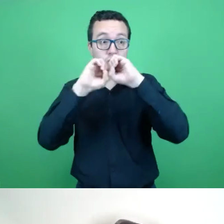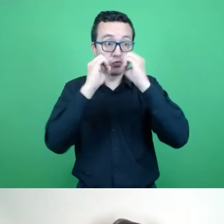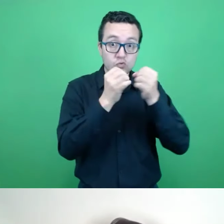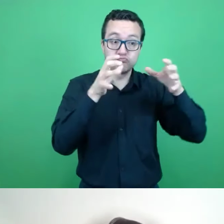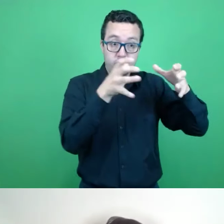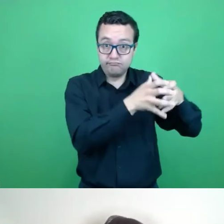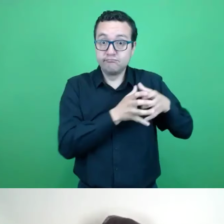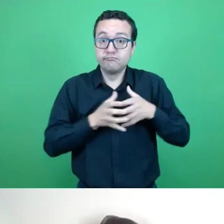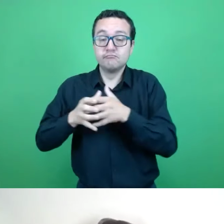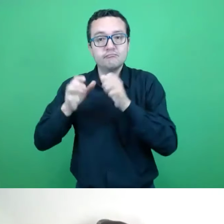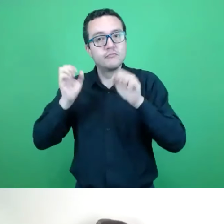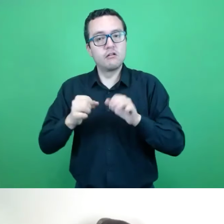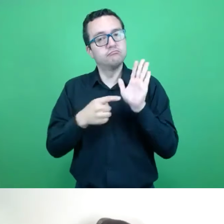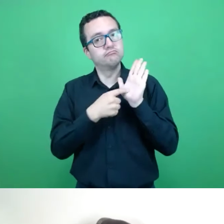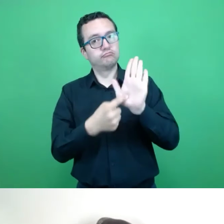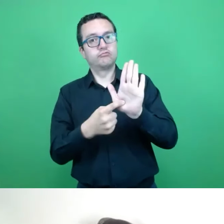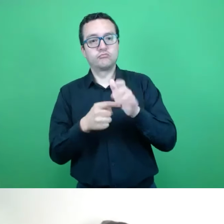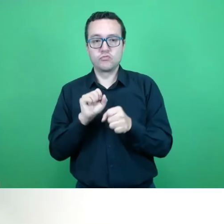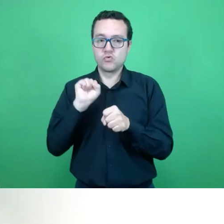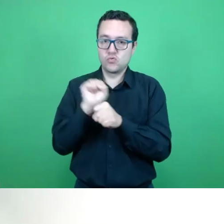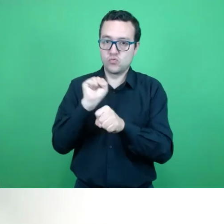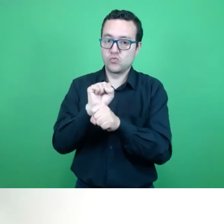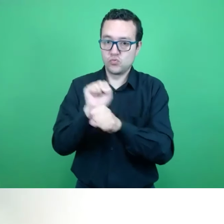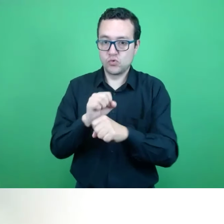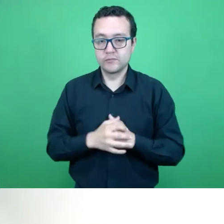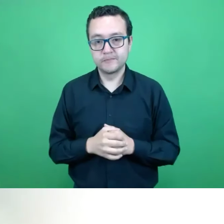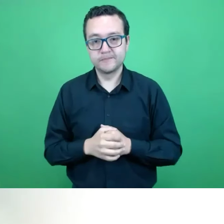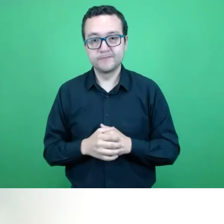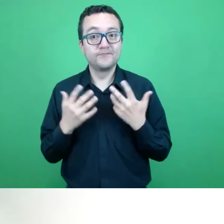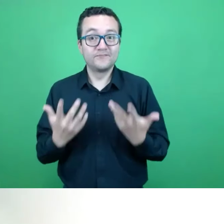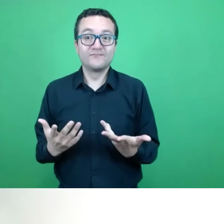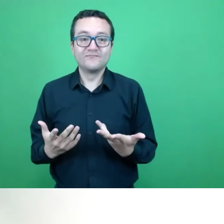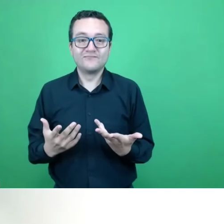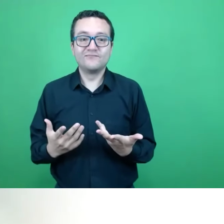of the links in the chat. So I'll stop saying this